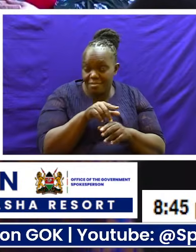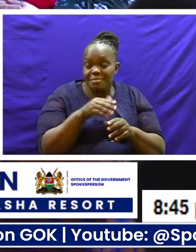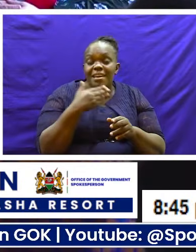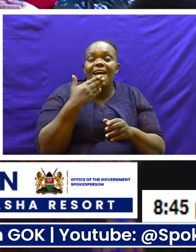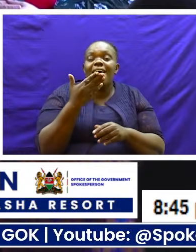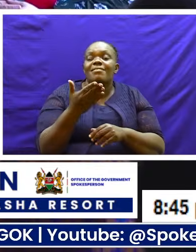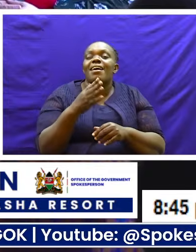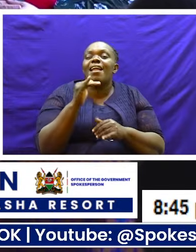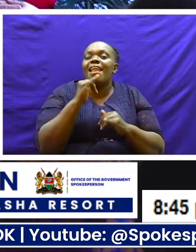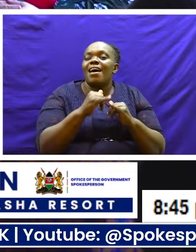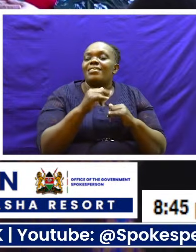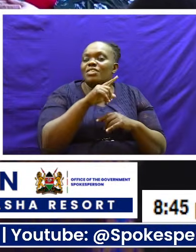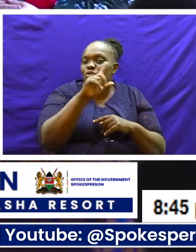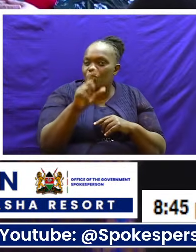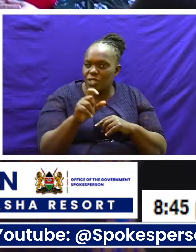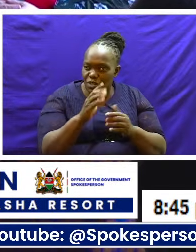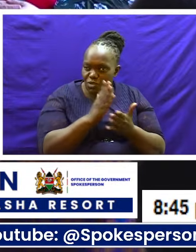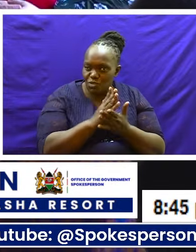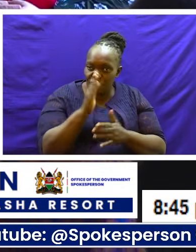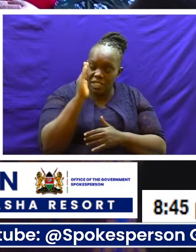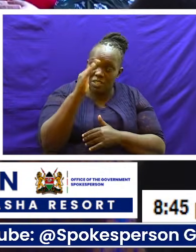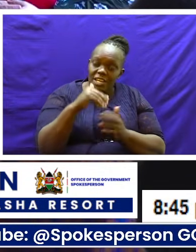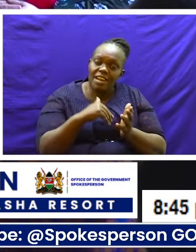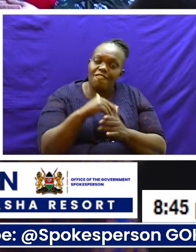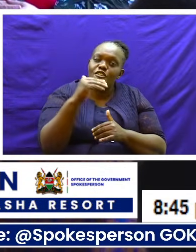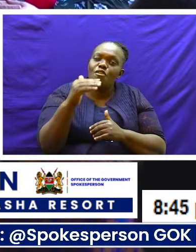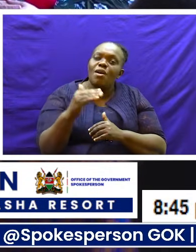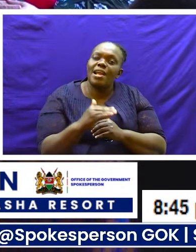the last one because it's straightforward.